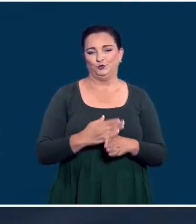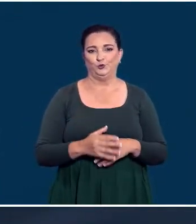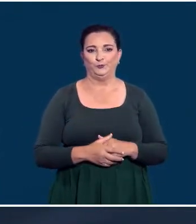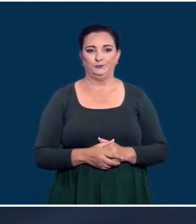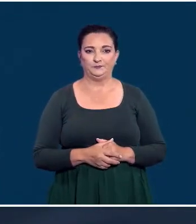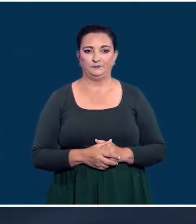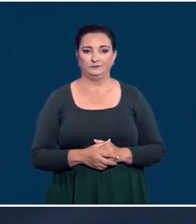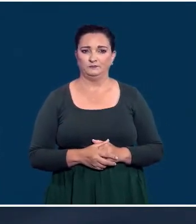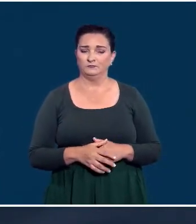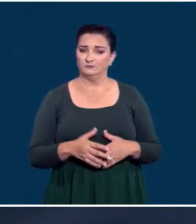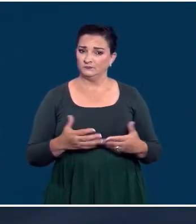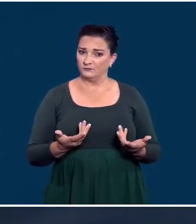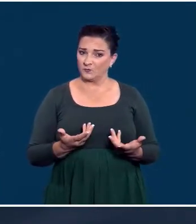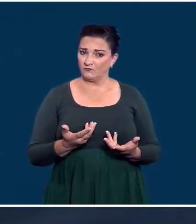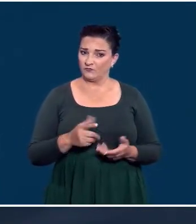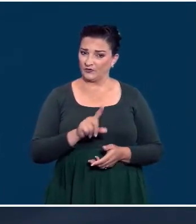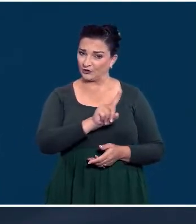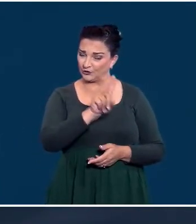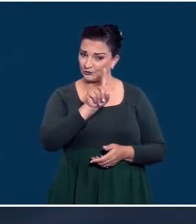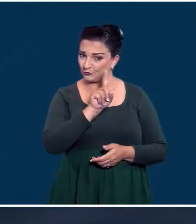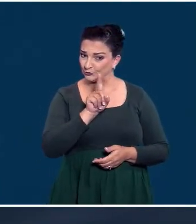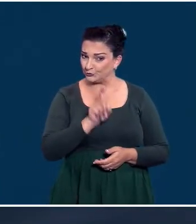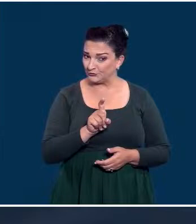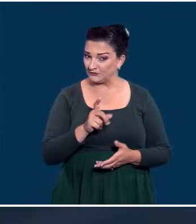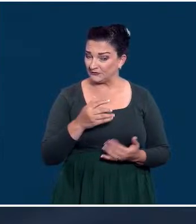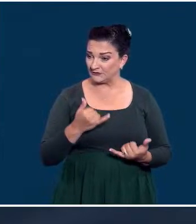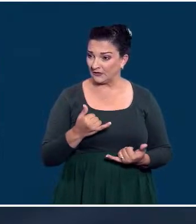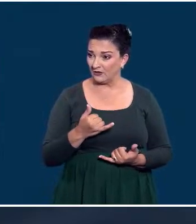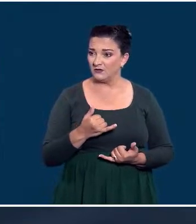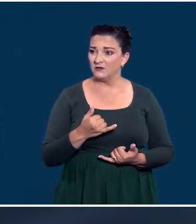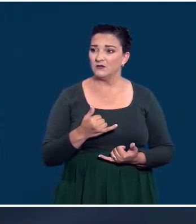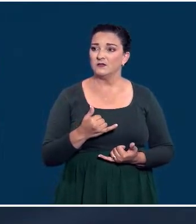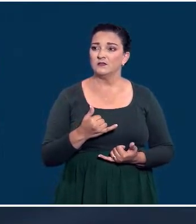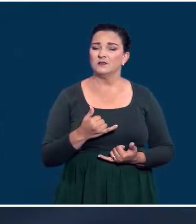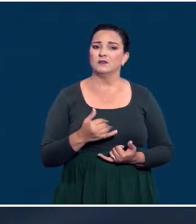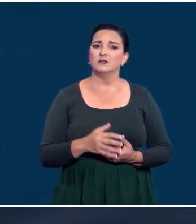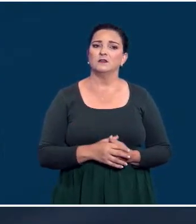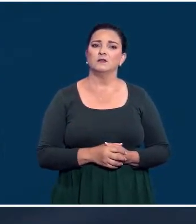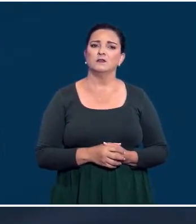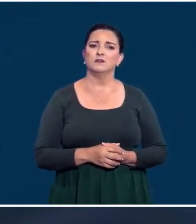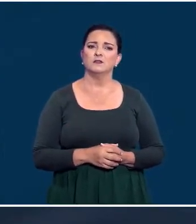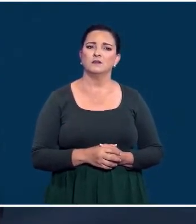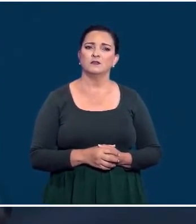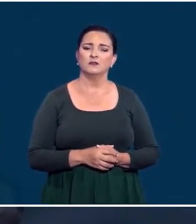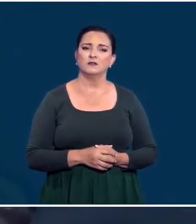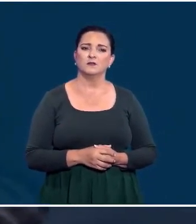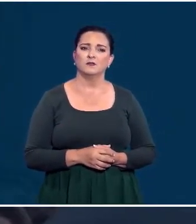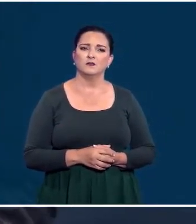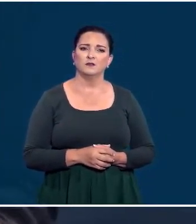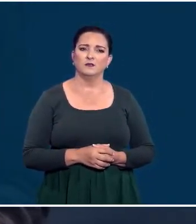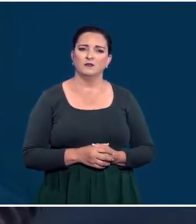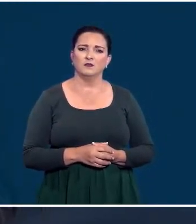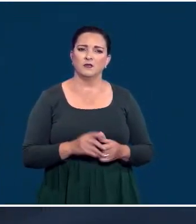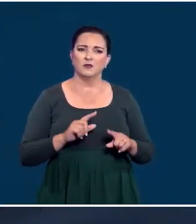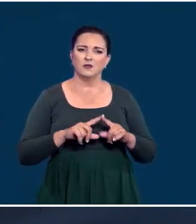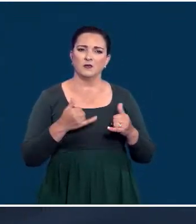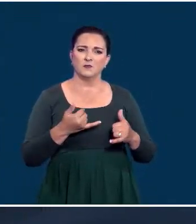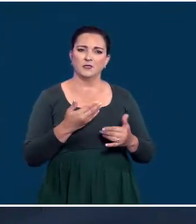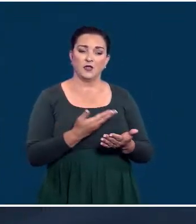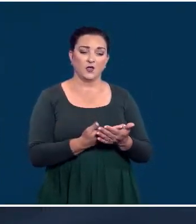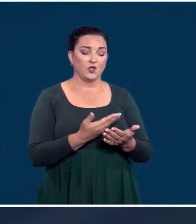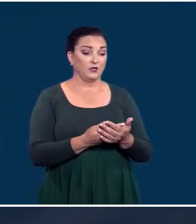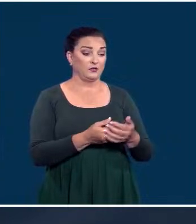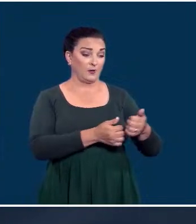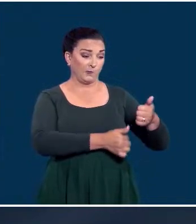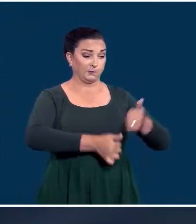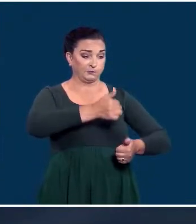But this question also relates to the thing about loss of export markets and steel and the killing of domestic